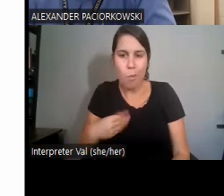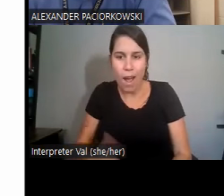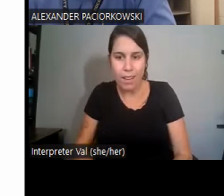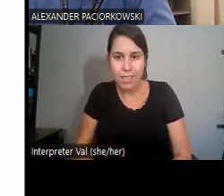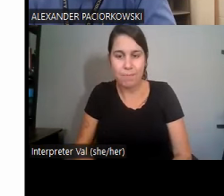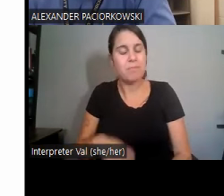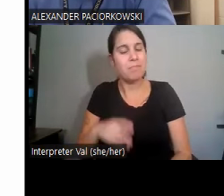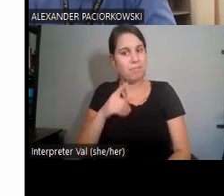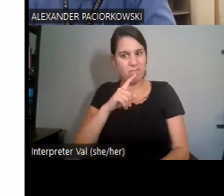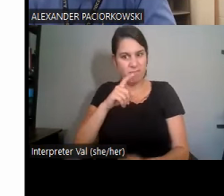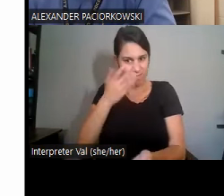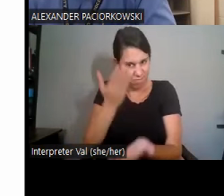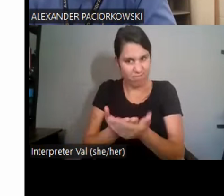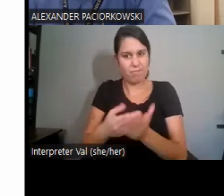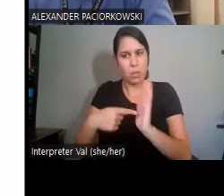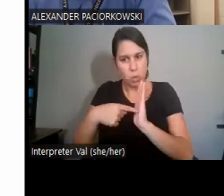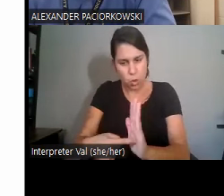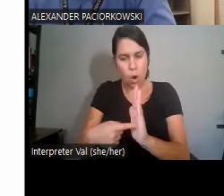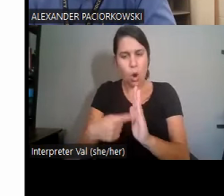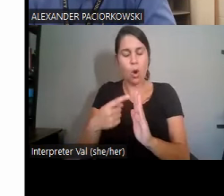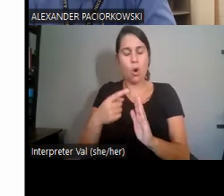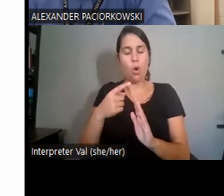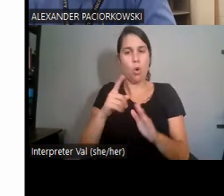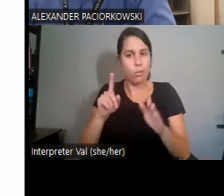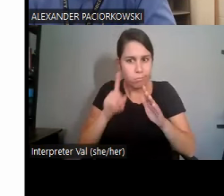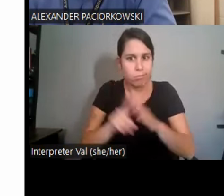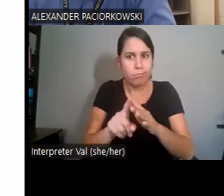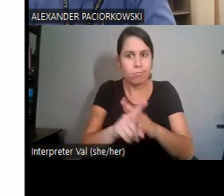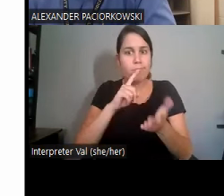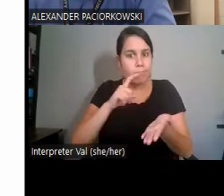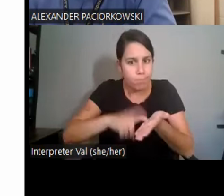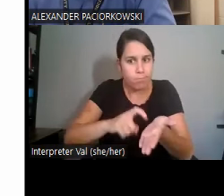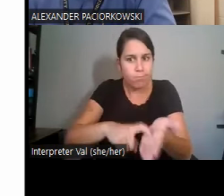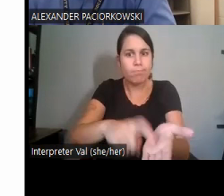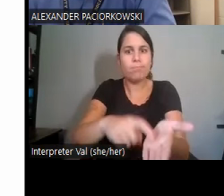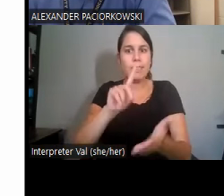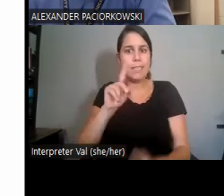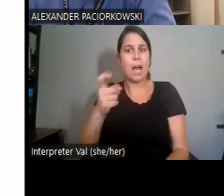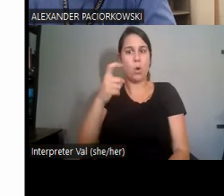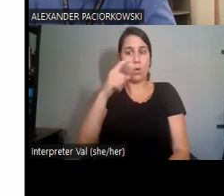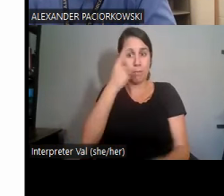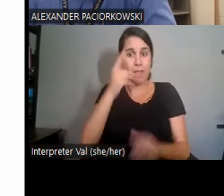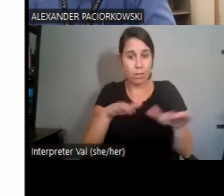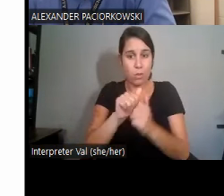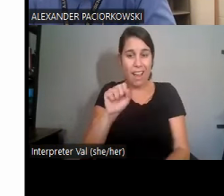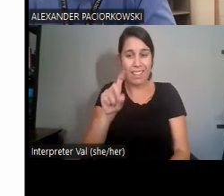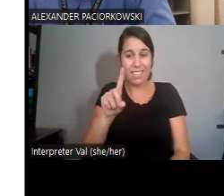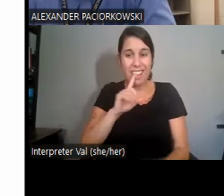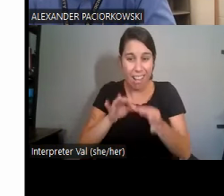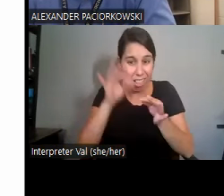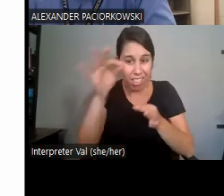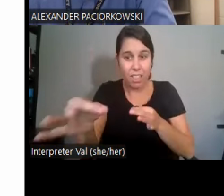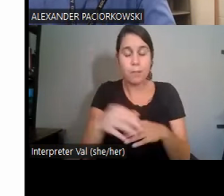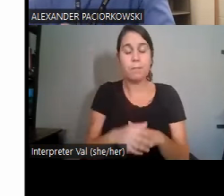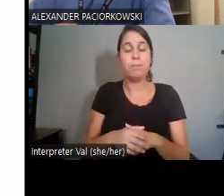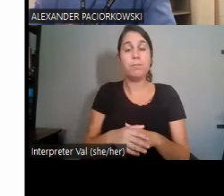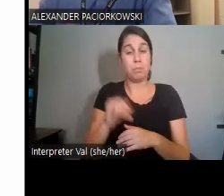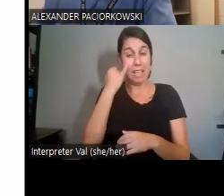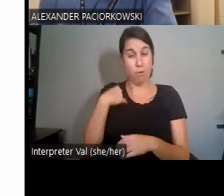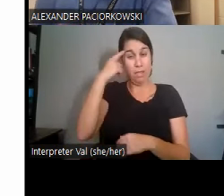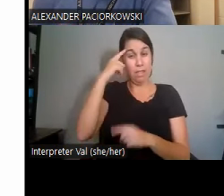the rate of diagnosis of Black children with autism. And if we think about how important it is for early diagnosis to